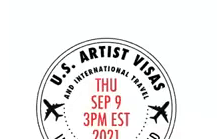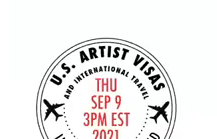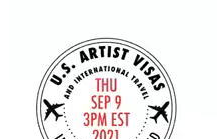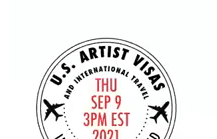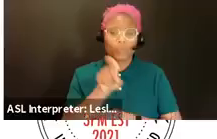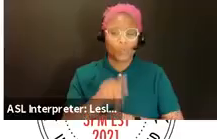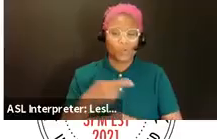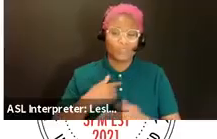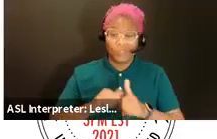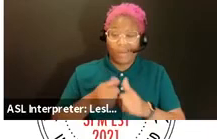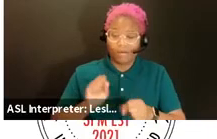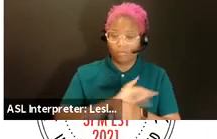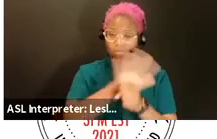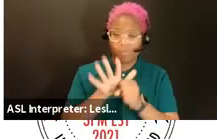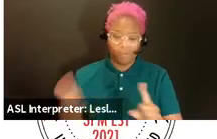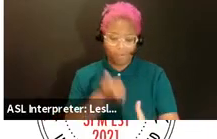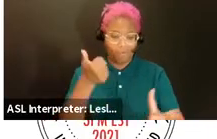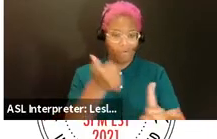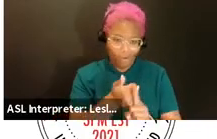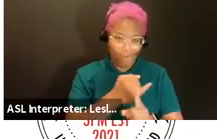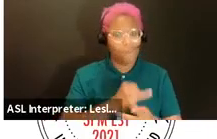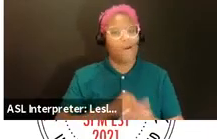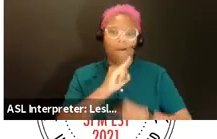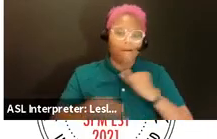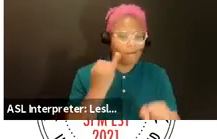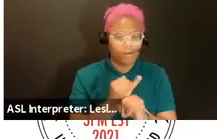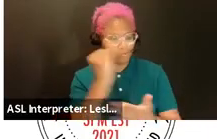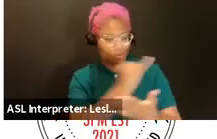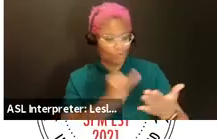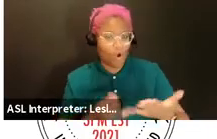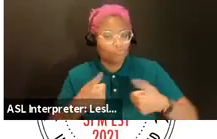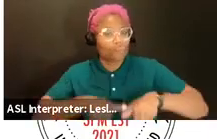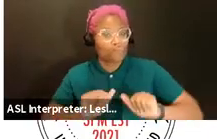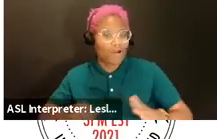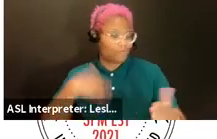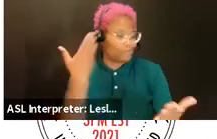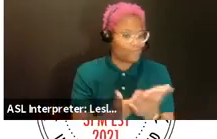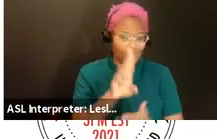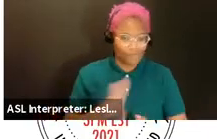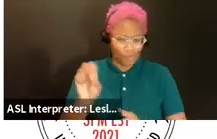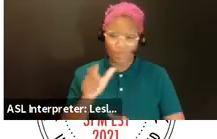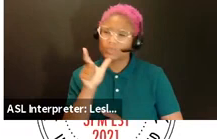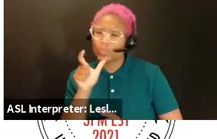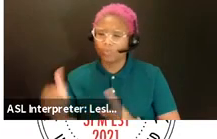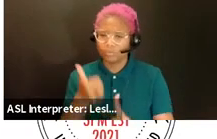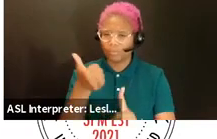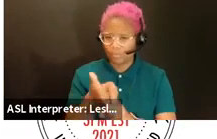do the COVID-19 travel restrictions impact international artists who are traveling to the US, and who is impacted?